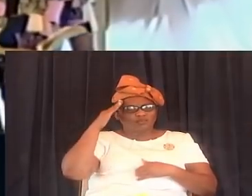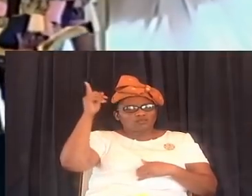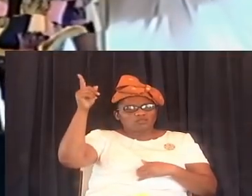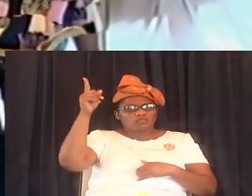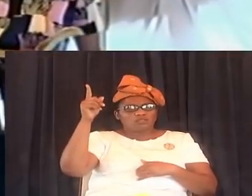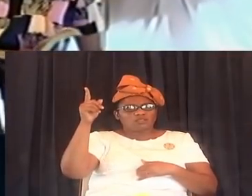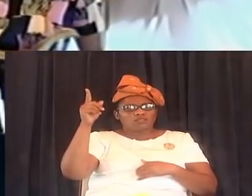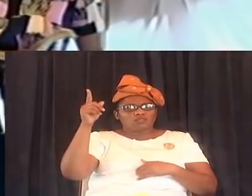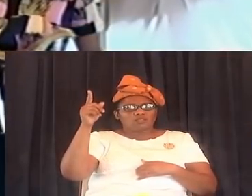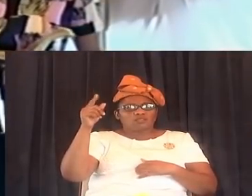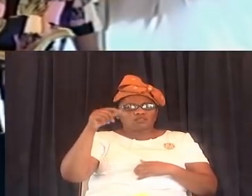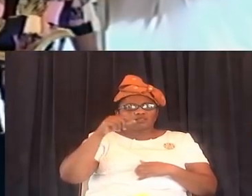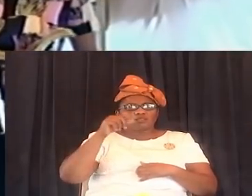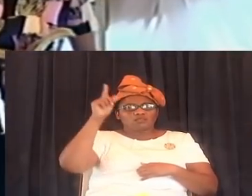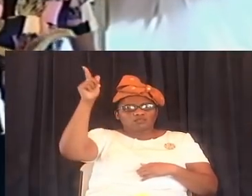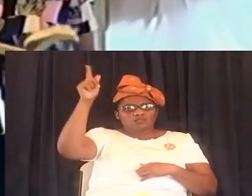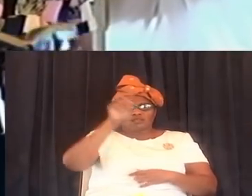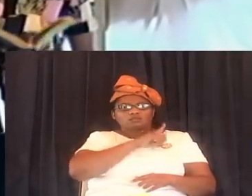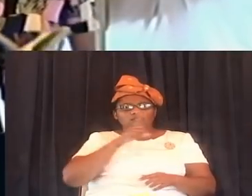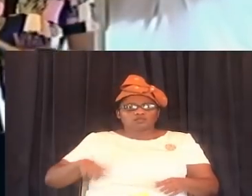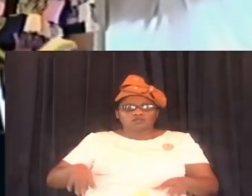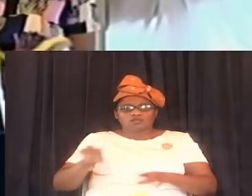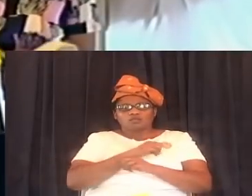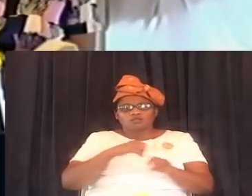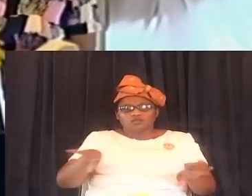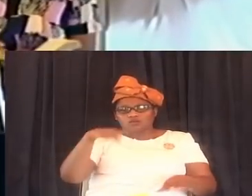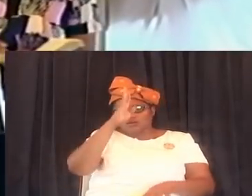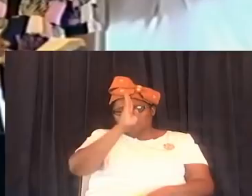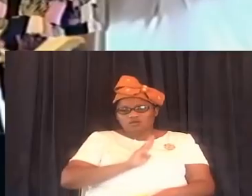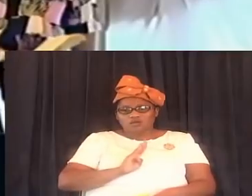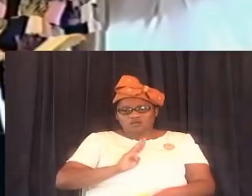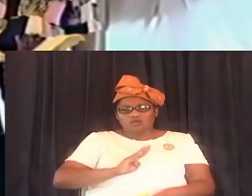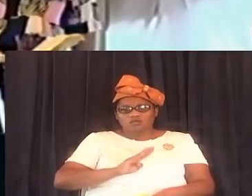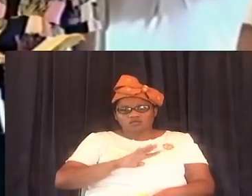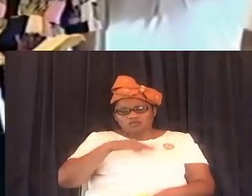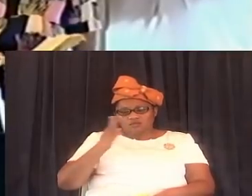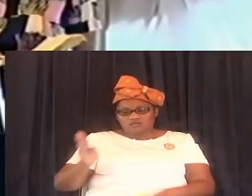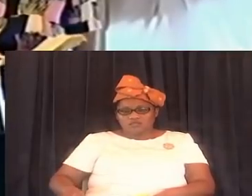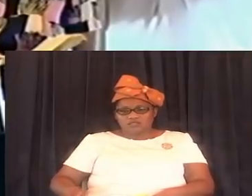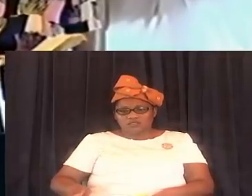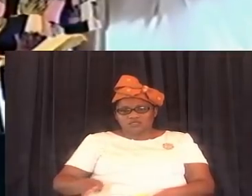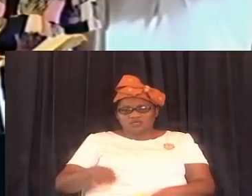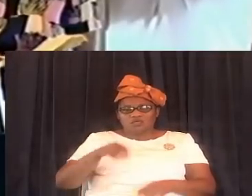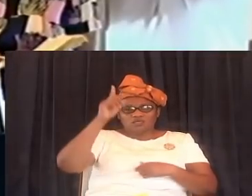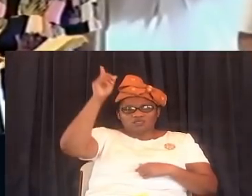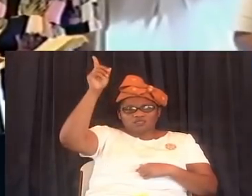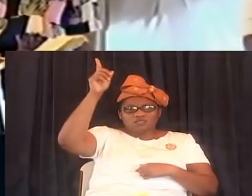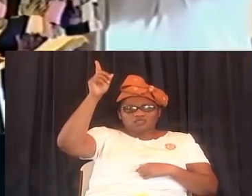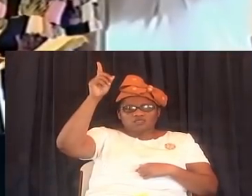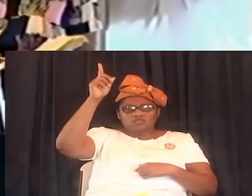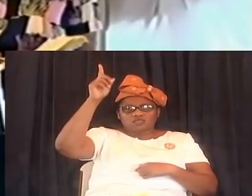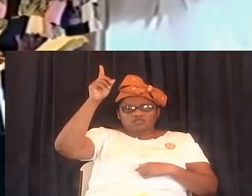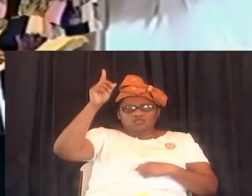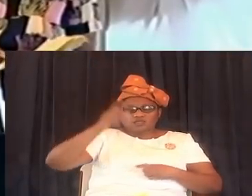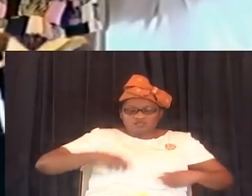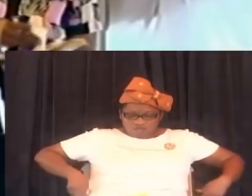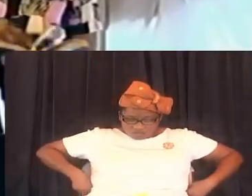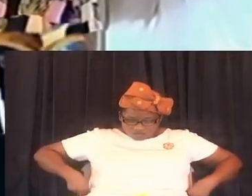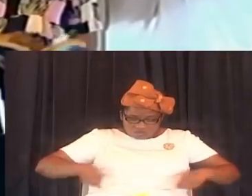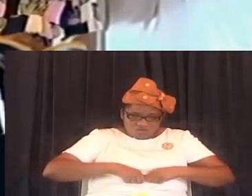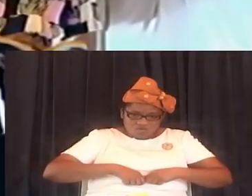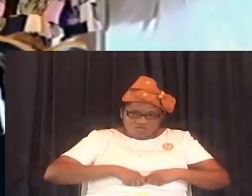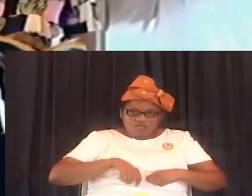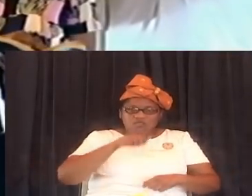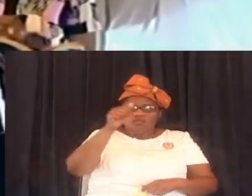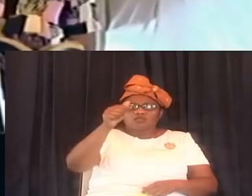there is none else, and there is none, no God beside me. I gird thee, though thou hast not known